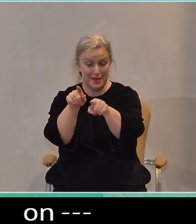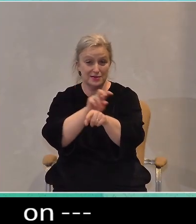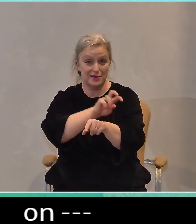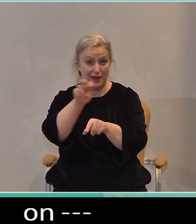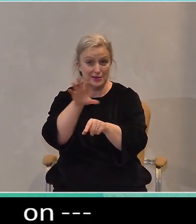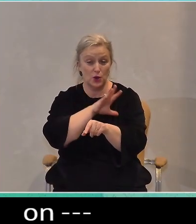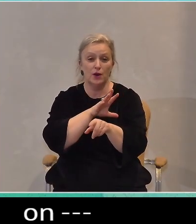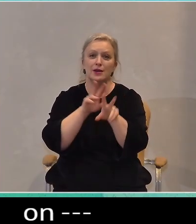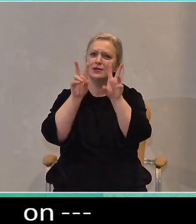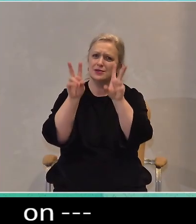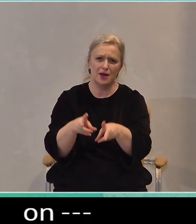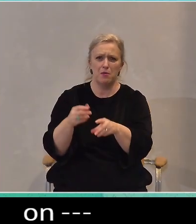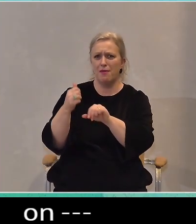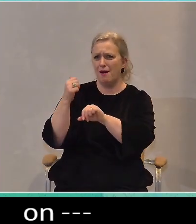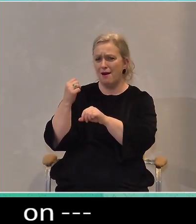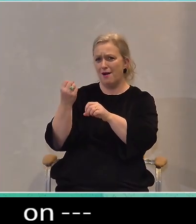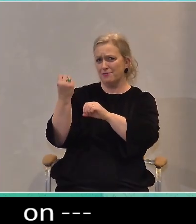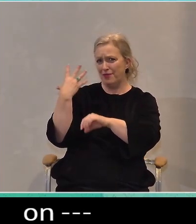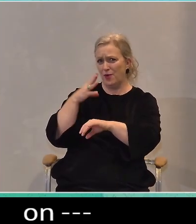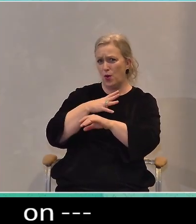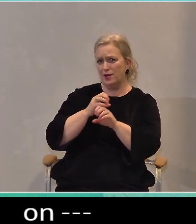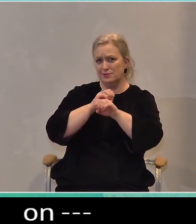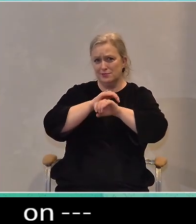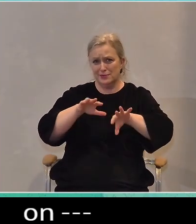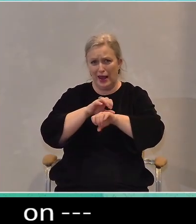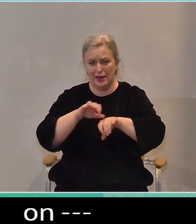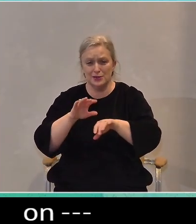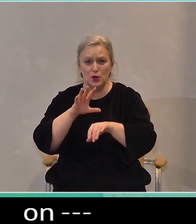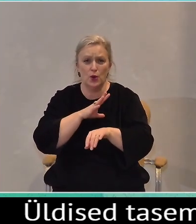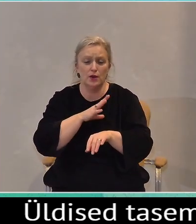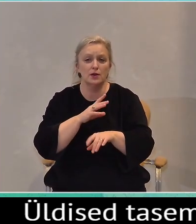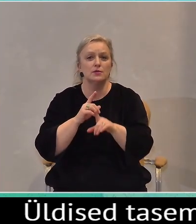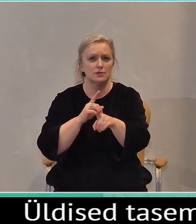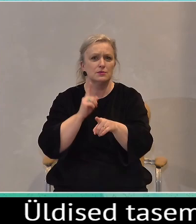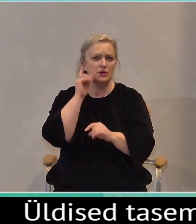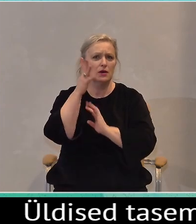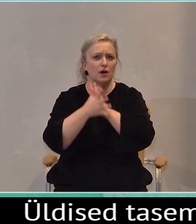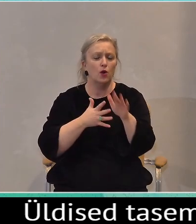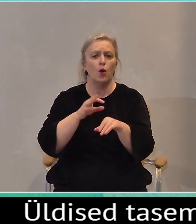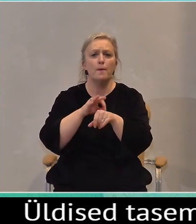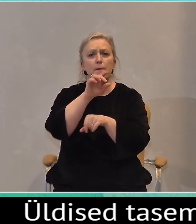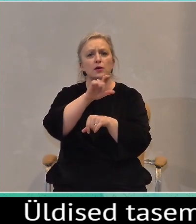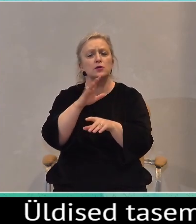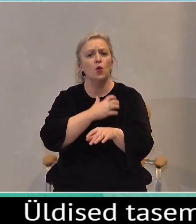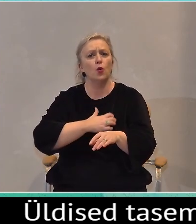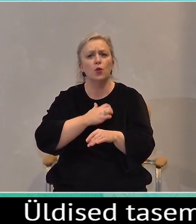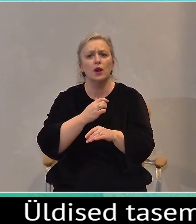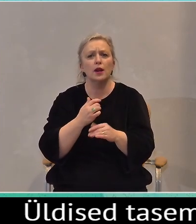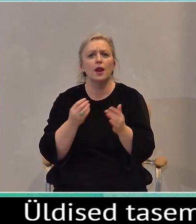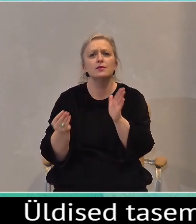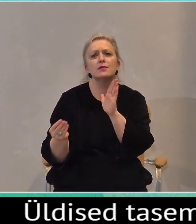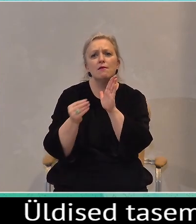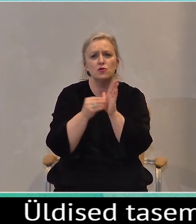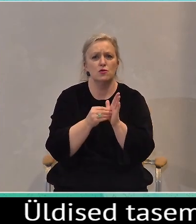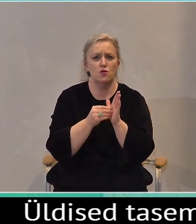Hopkins conference in the States, I realized how important it is for